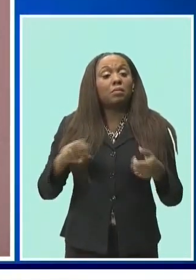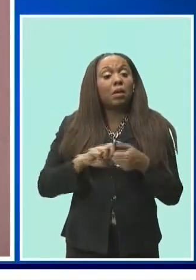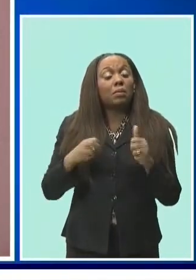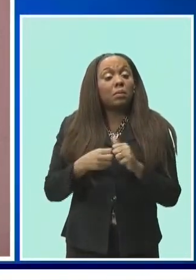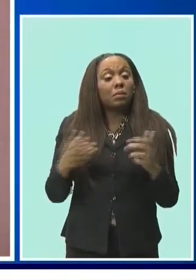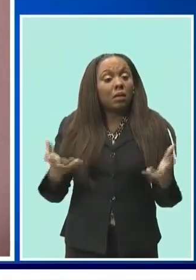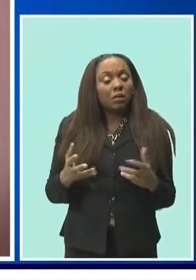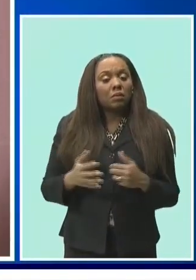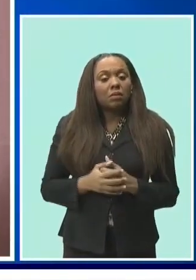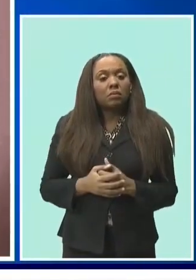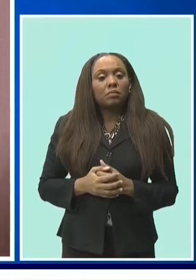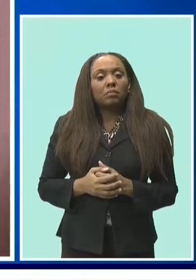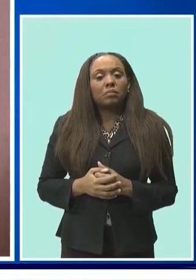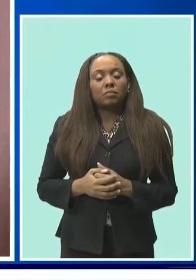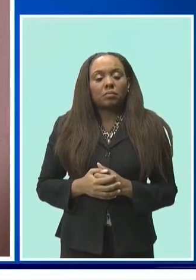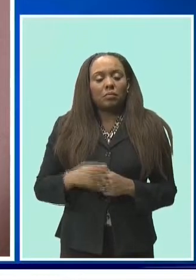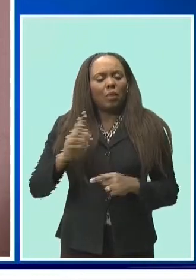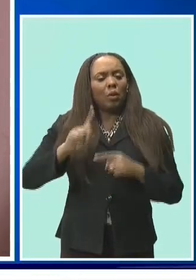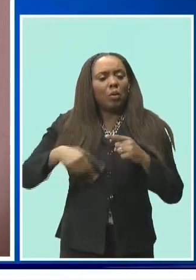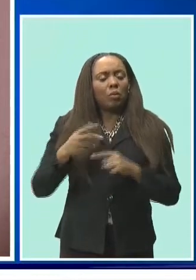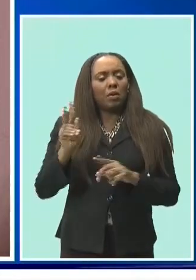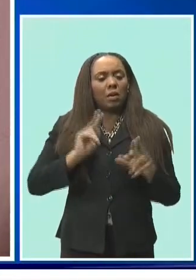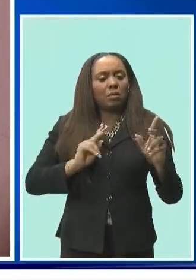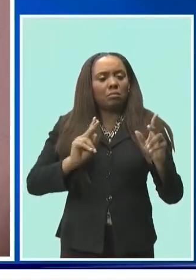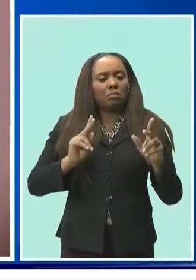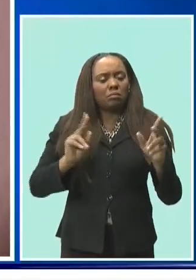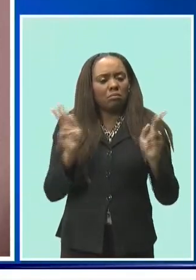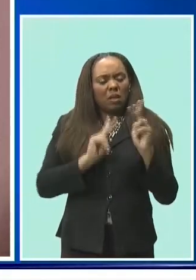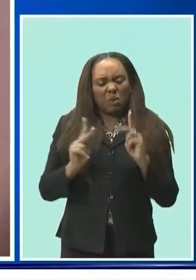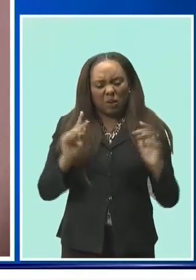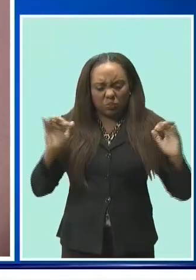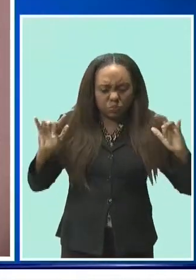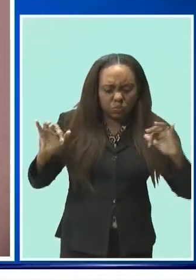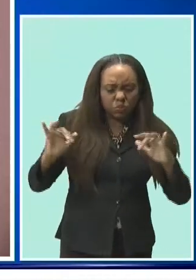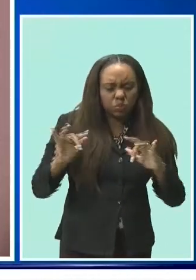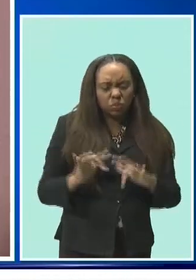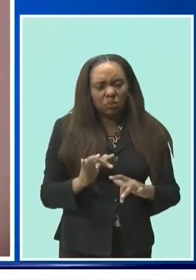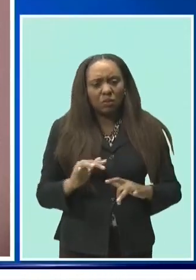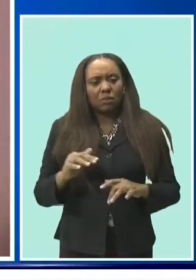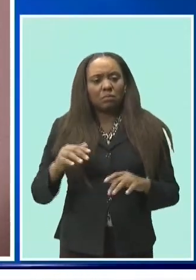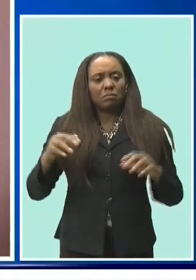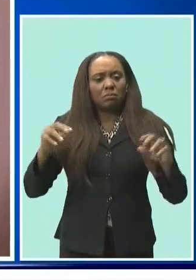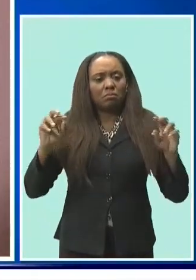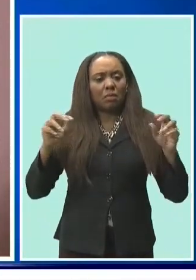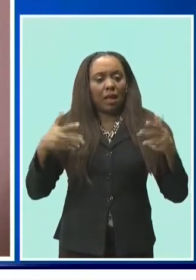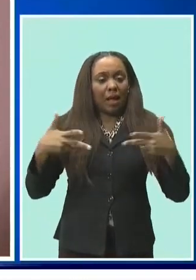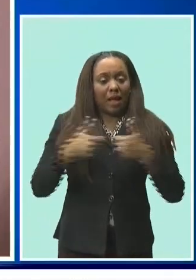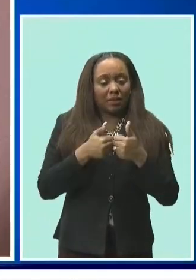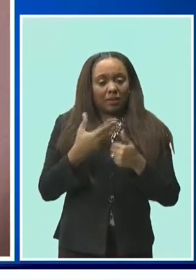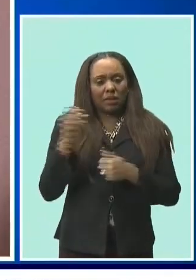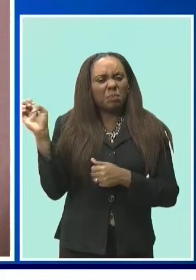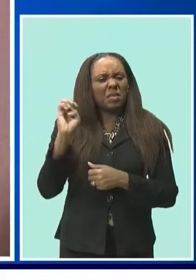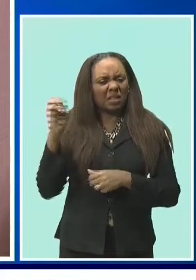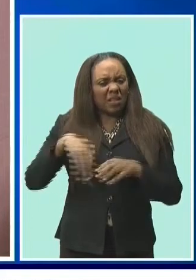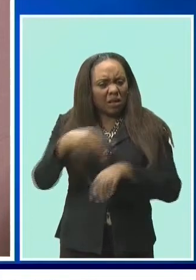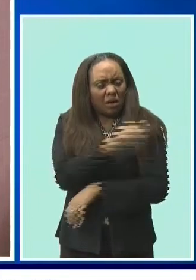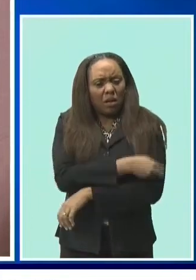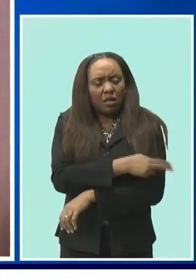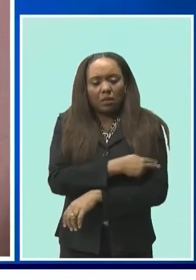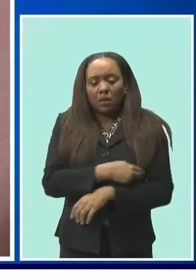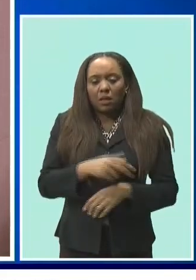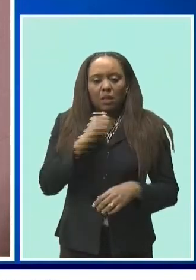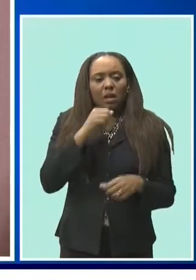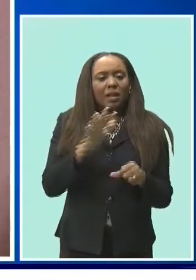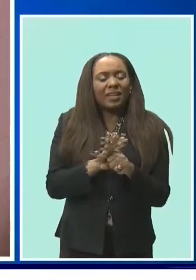of the overcrowding at the accident and emergency department, and when there's no bed space in the hospital, it means that all of the